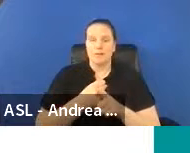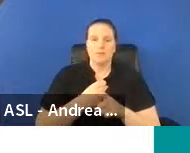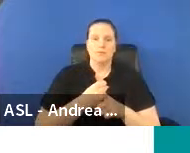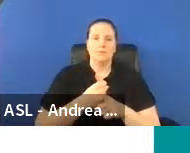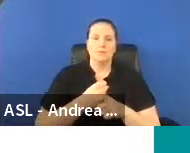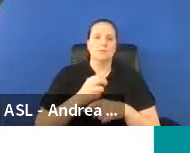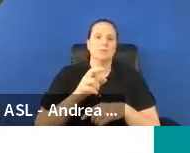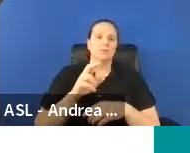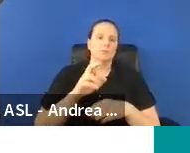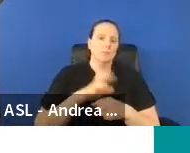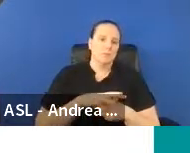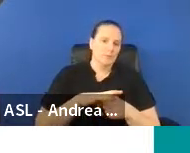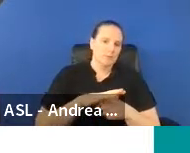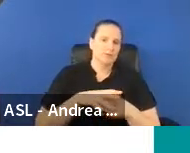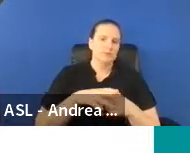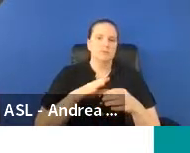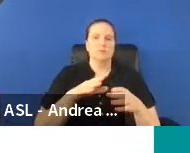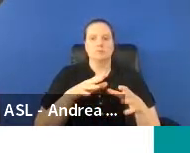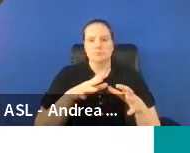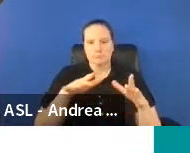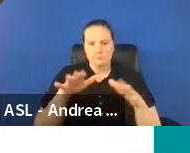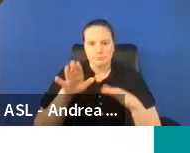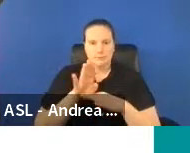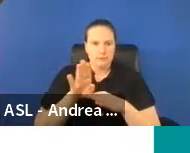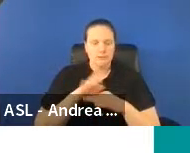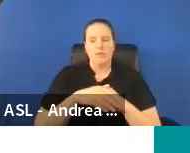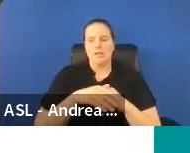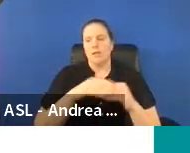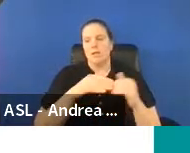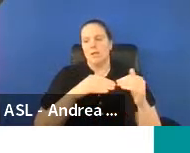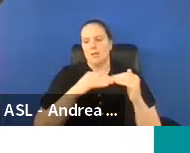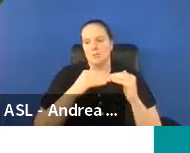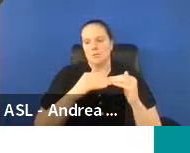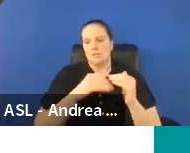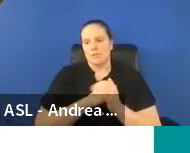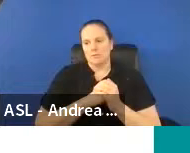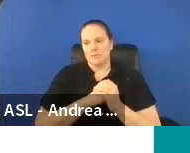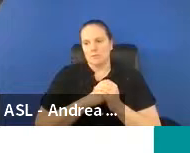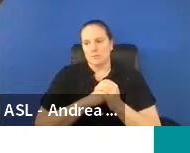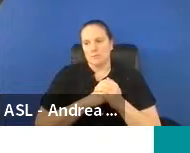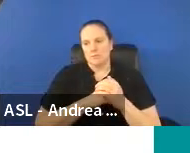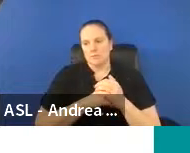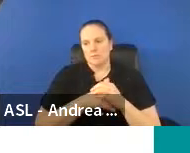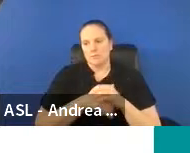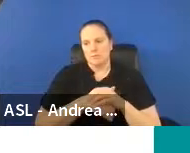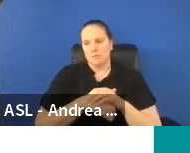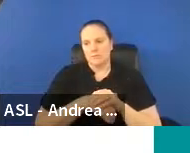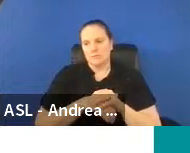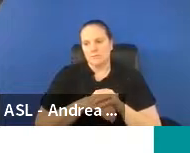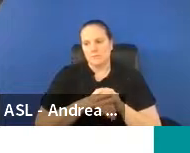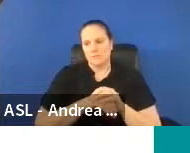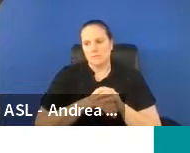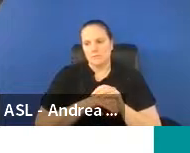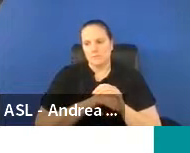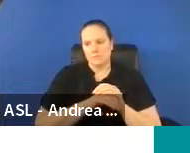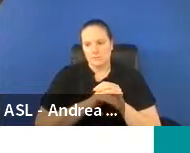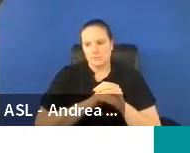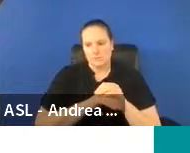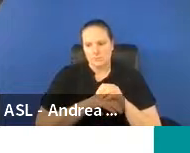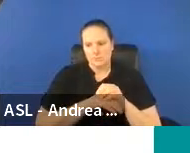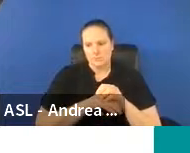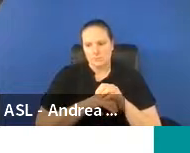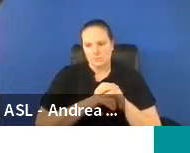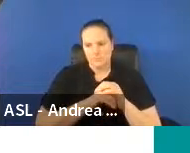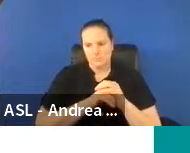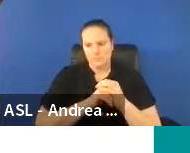neighborhoods. Obviously, a lot of folks, especially in our equity priority communities, really were concerned about the idea of displacement